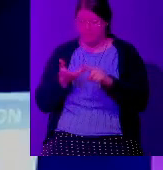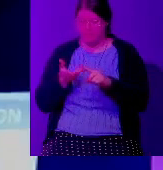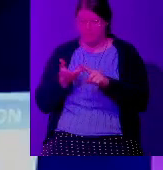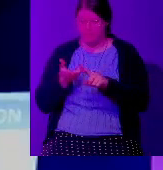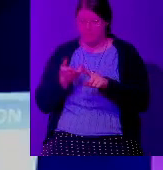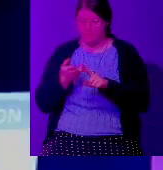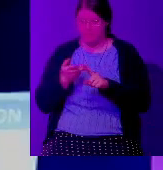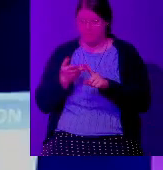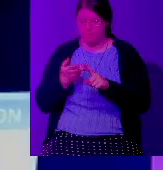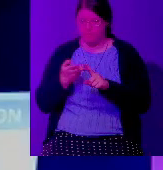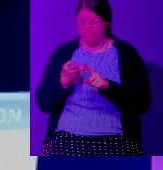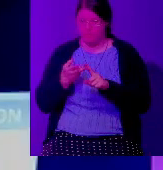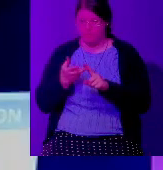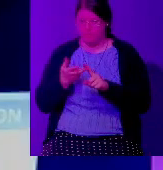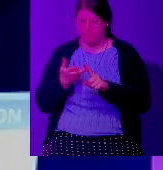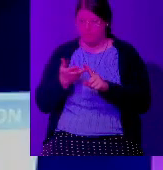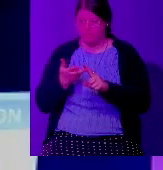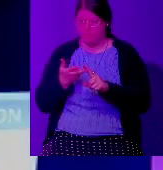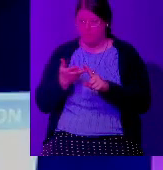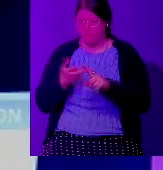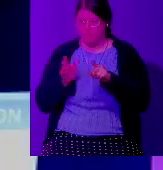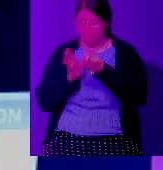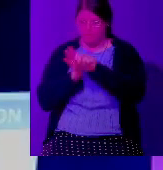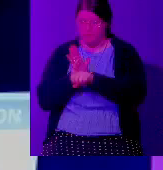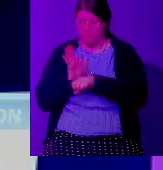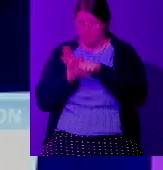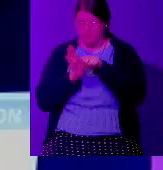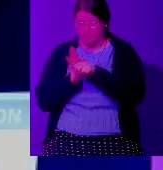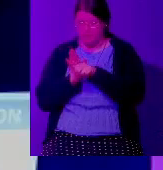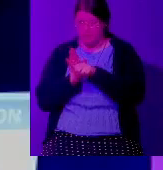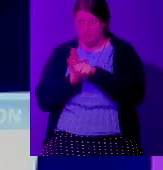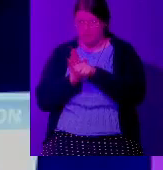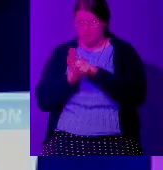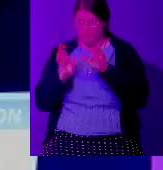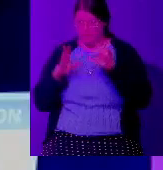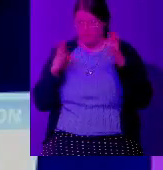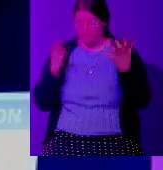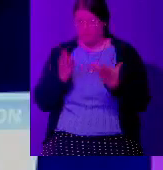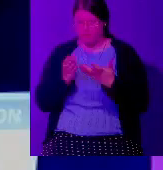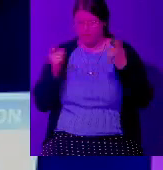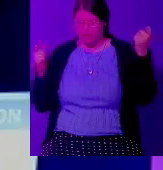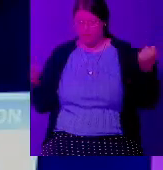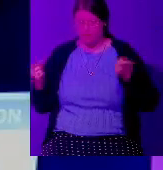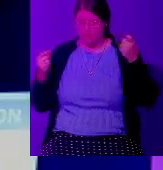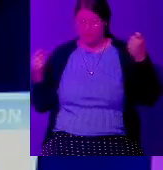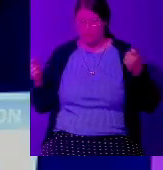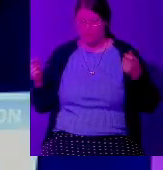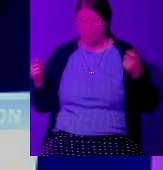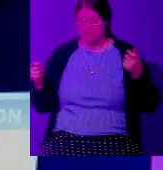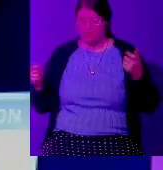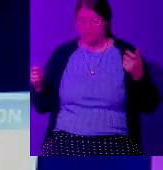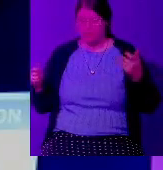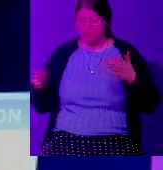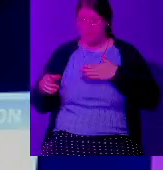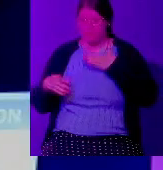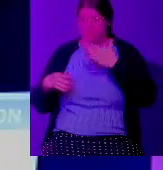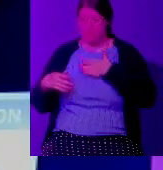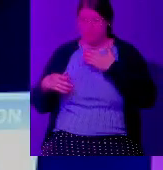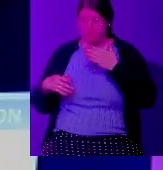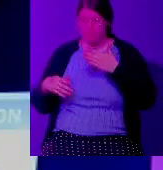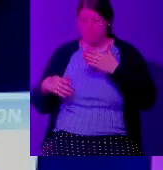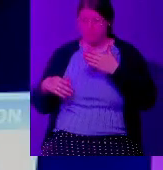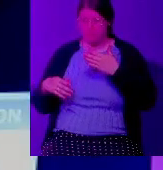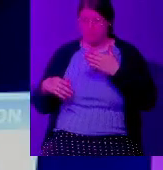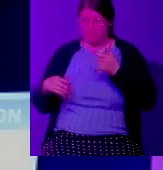world actually celebrates and rejoices in ugliness and evil